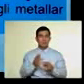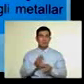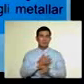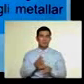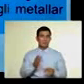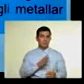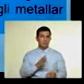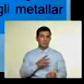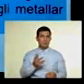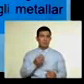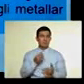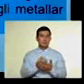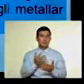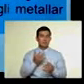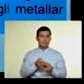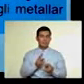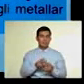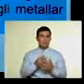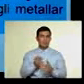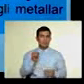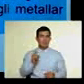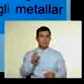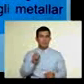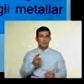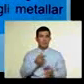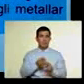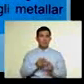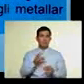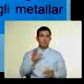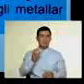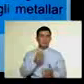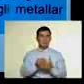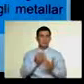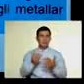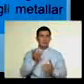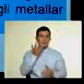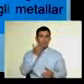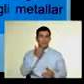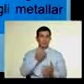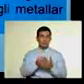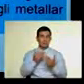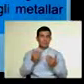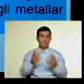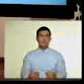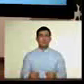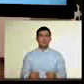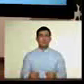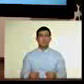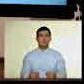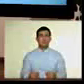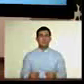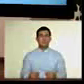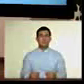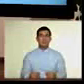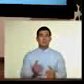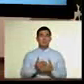olinadi. Qimmatbaho hisoblangan oltin va kumush rangli metallar guruhiga kiradi.